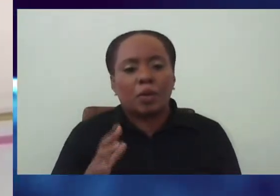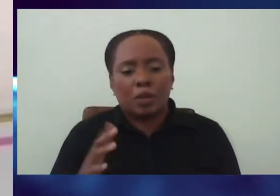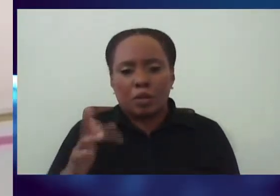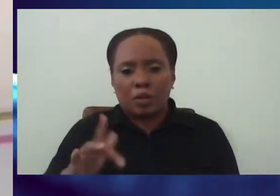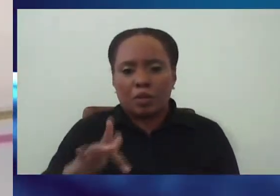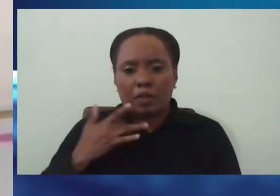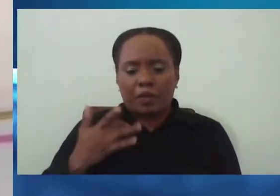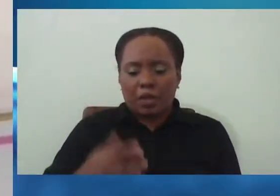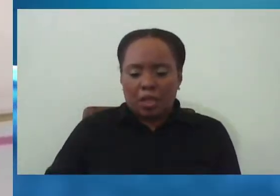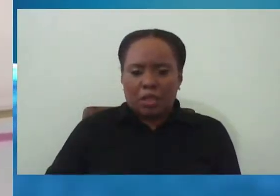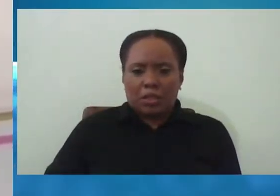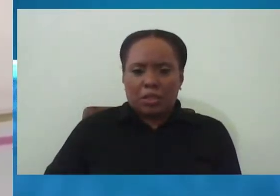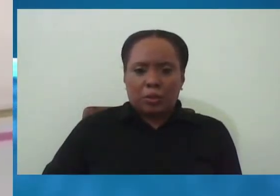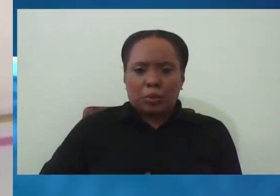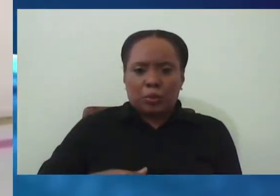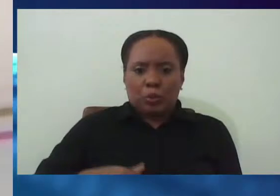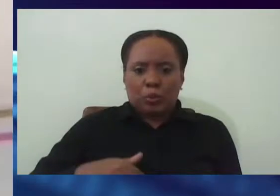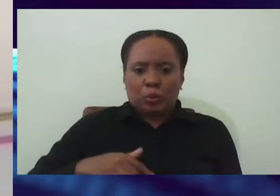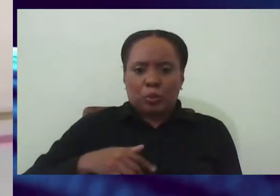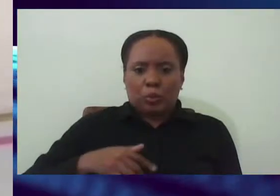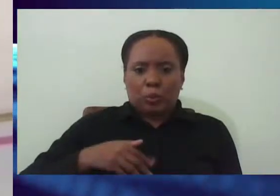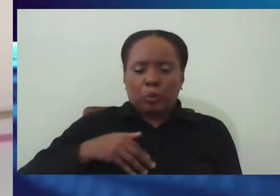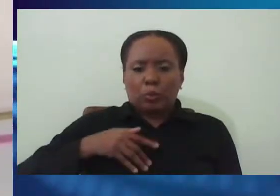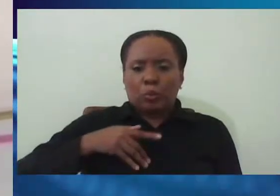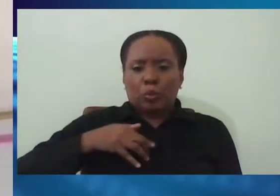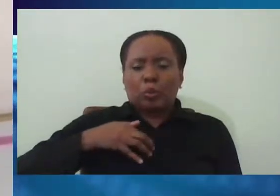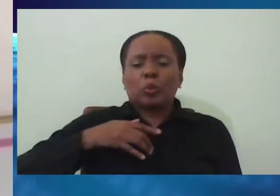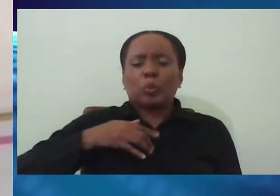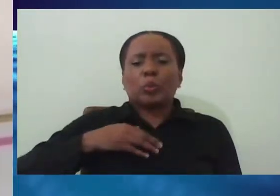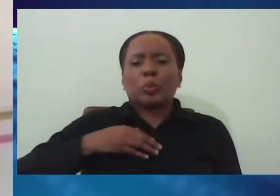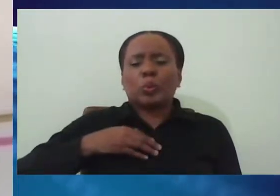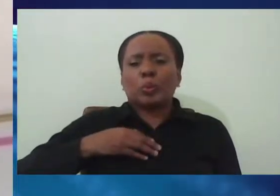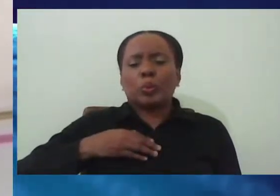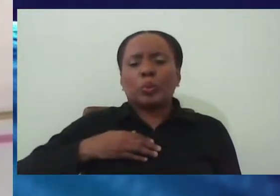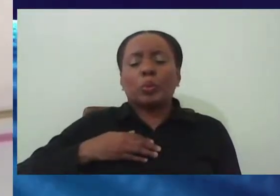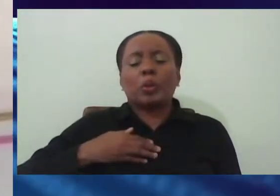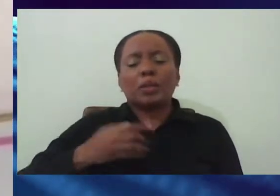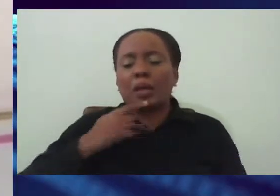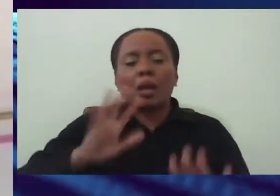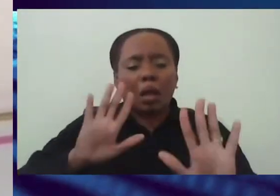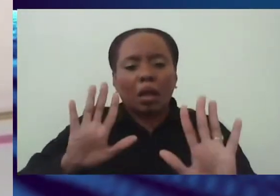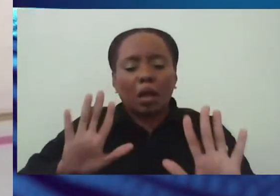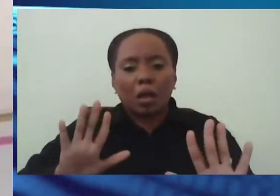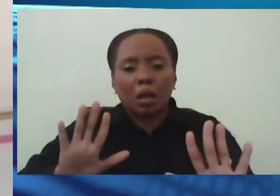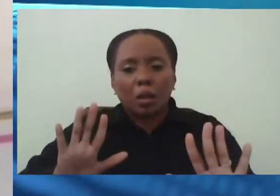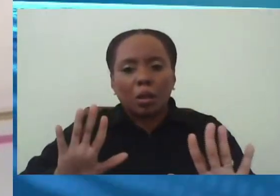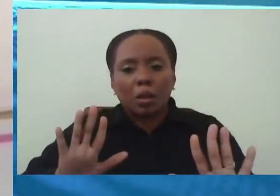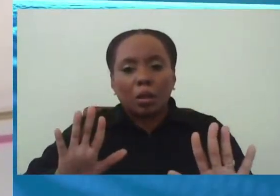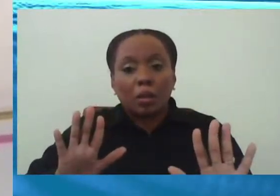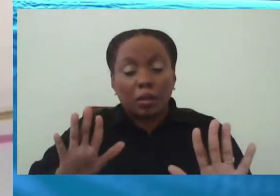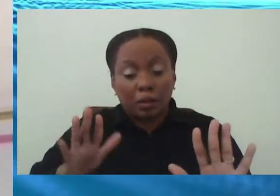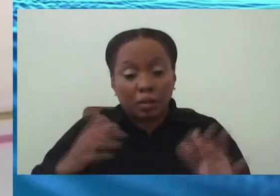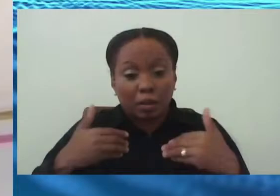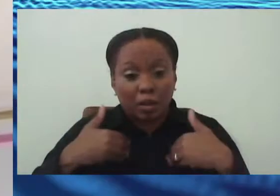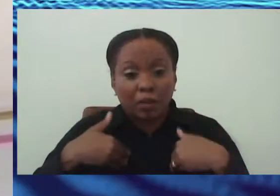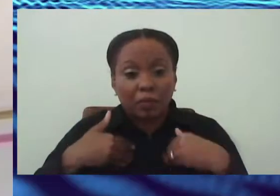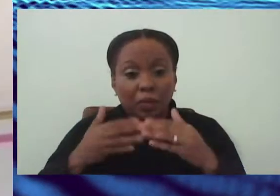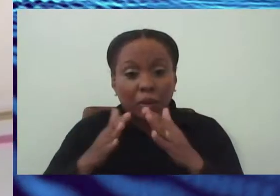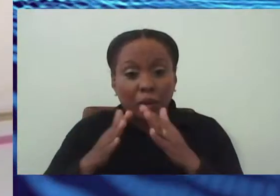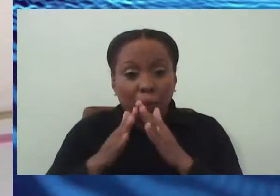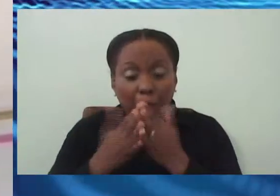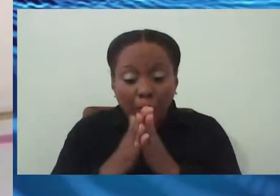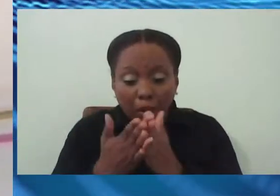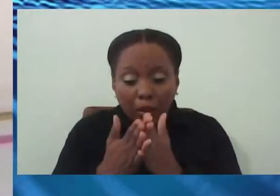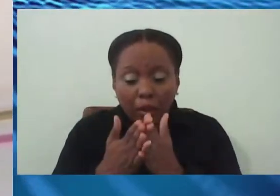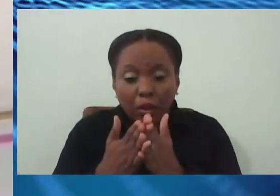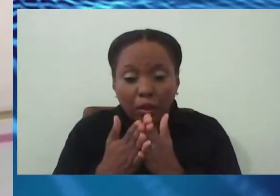chest, that's something that we also want to know about. So I would say to persons, don't panic, have your little book where you are monitoring